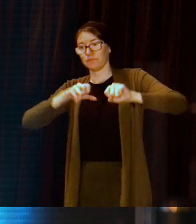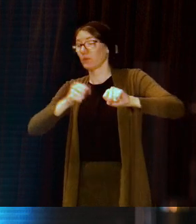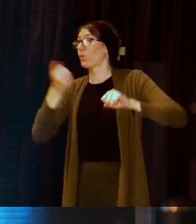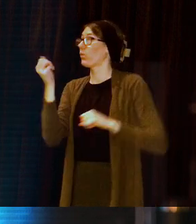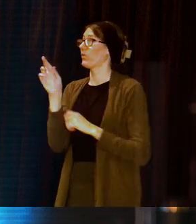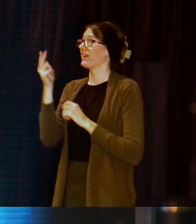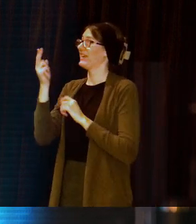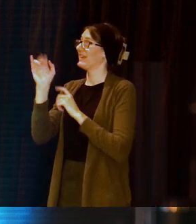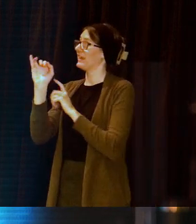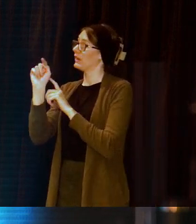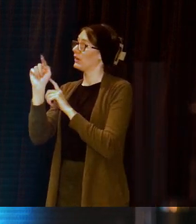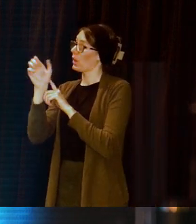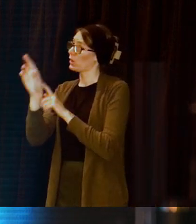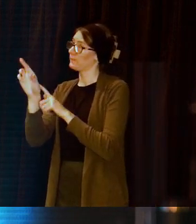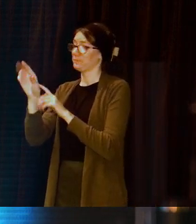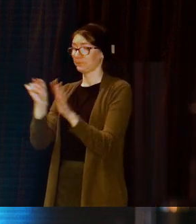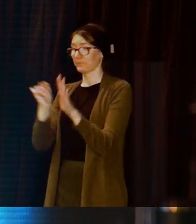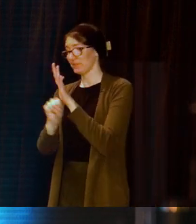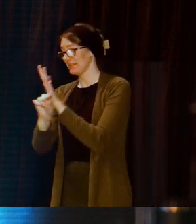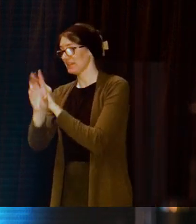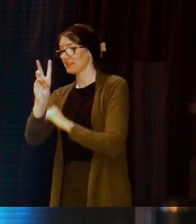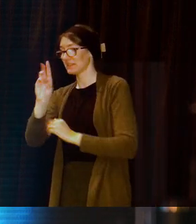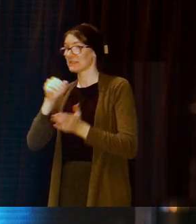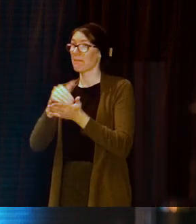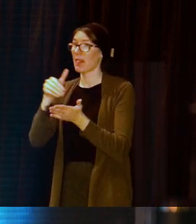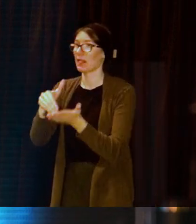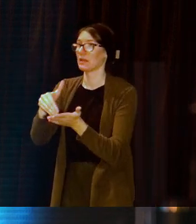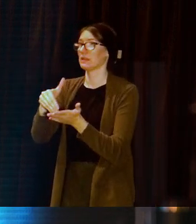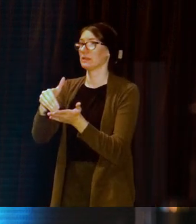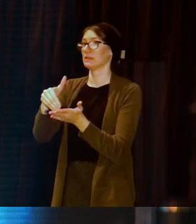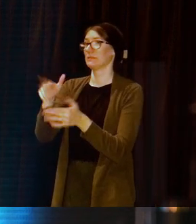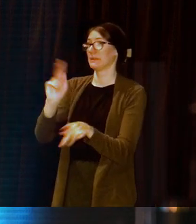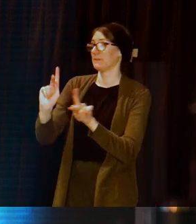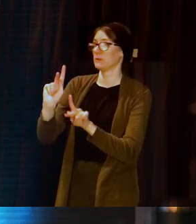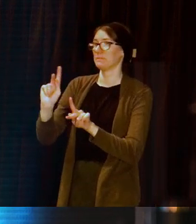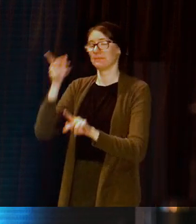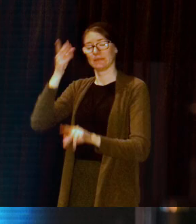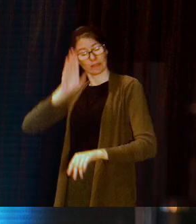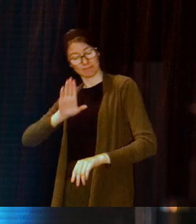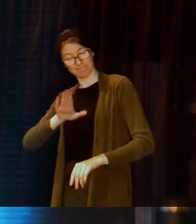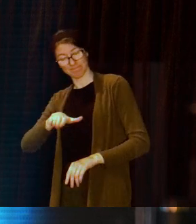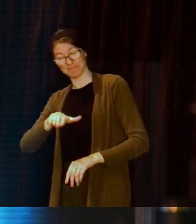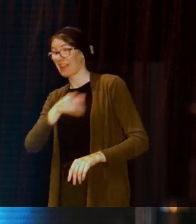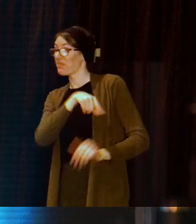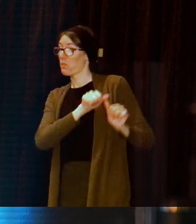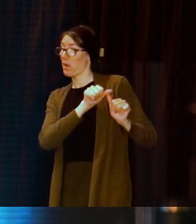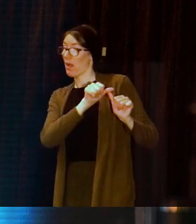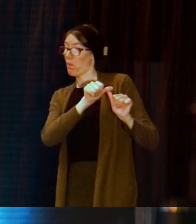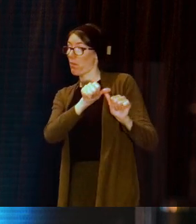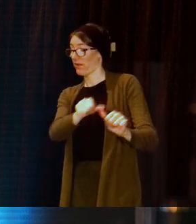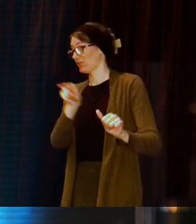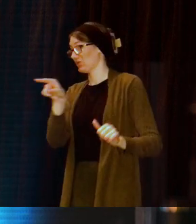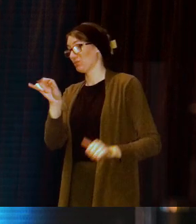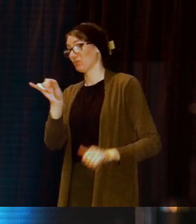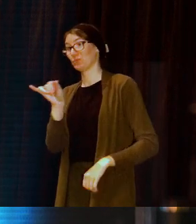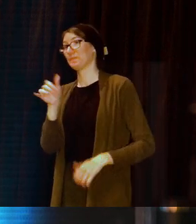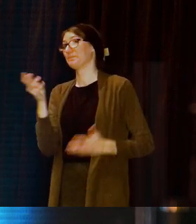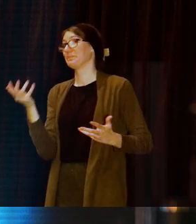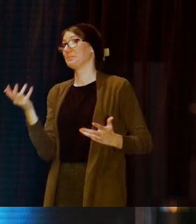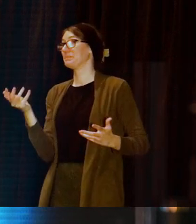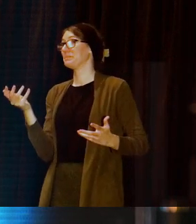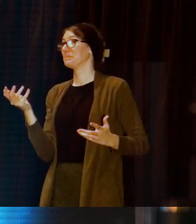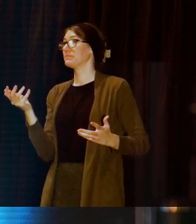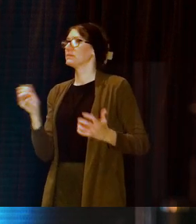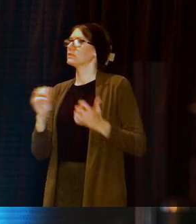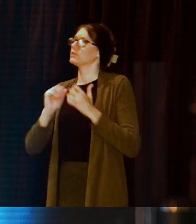Hitler, who will kill 6 million of them. But God says, they're going to outlast even you. And